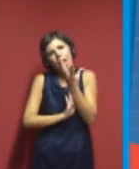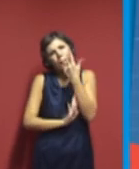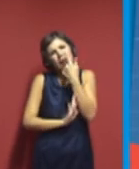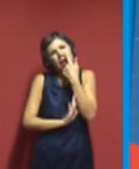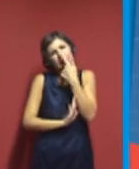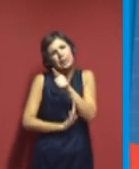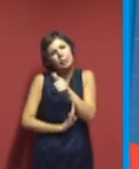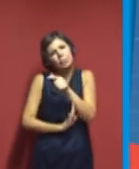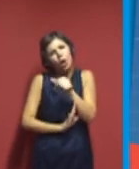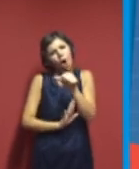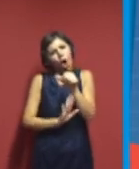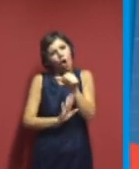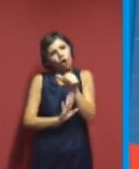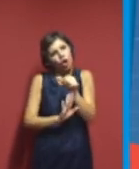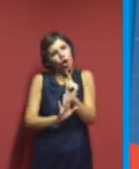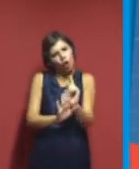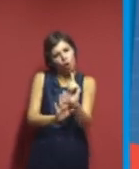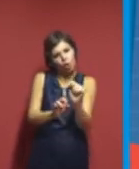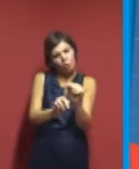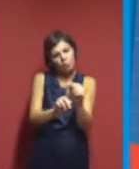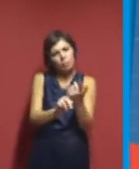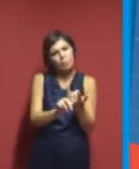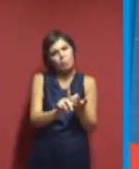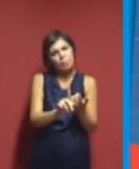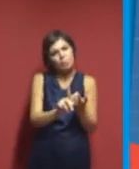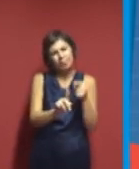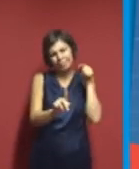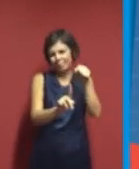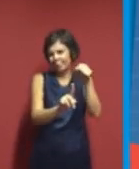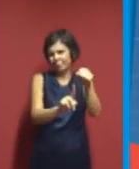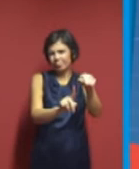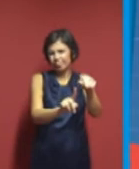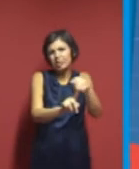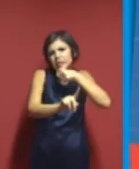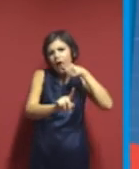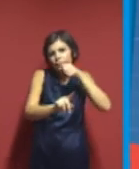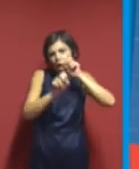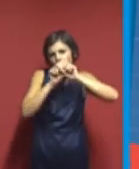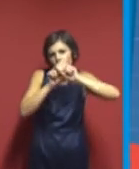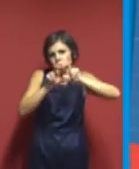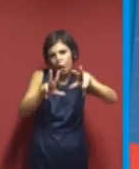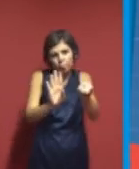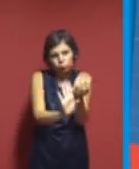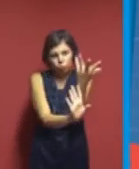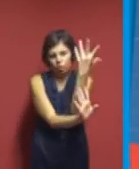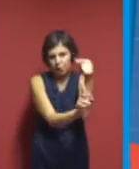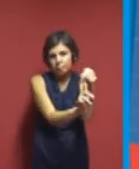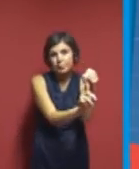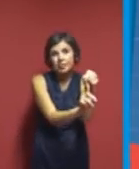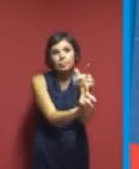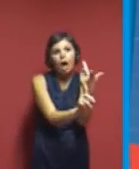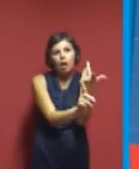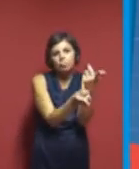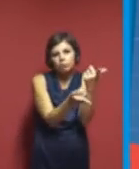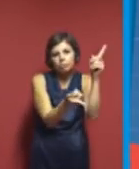but then the electricity went out, and it burned out, and somebody just turned it into a lamp. I mean, Mark Frauenfelder